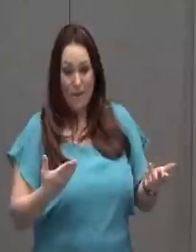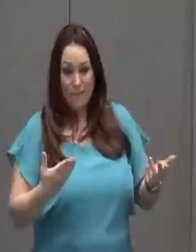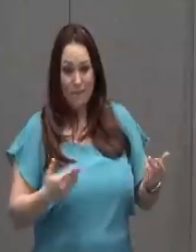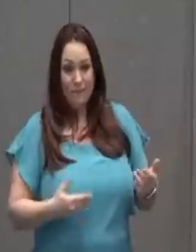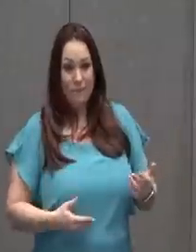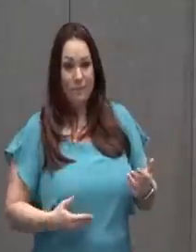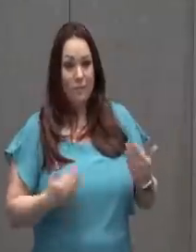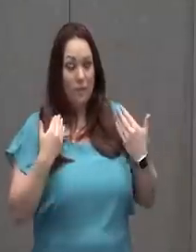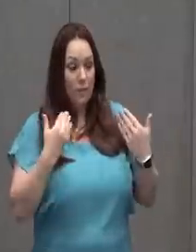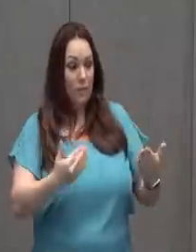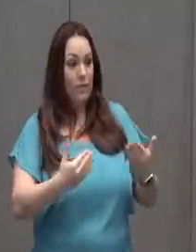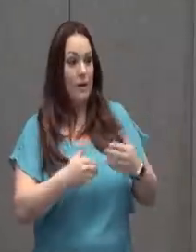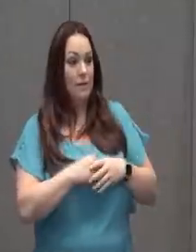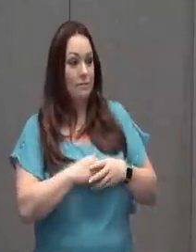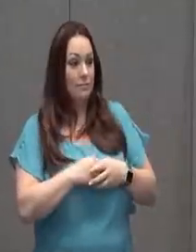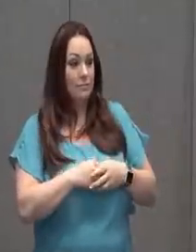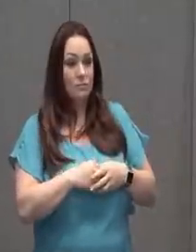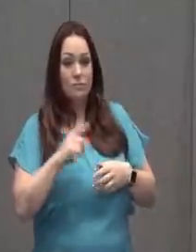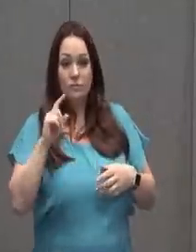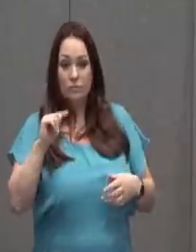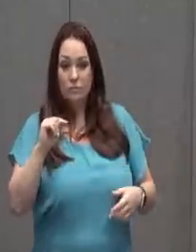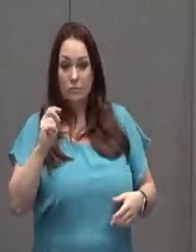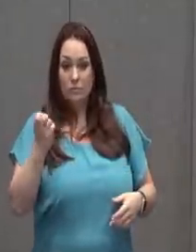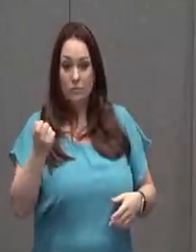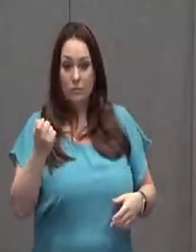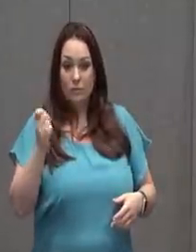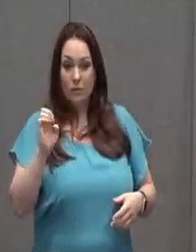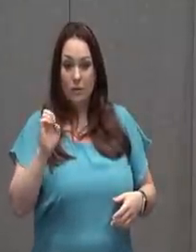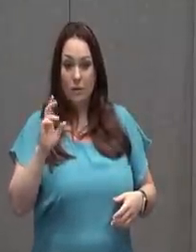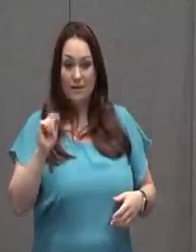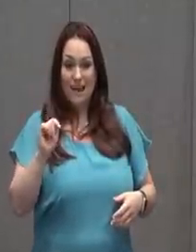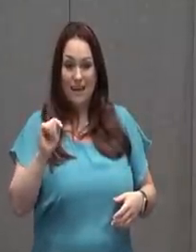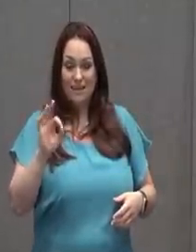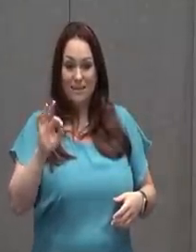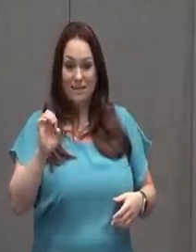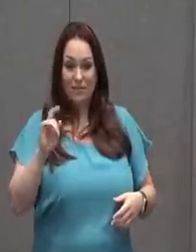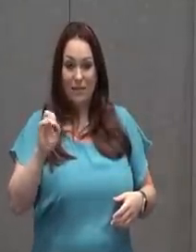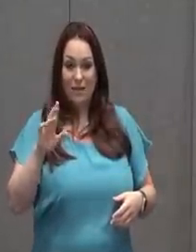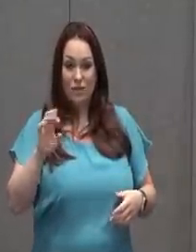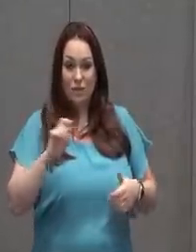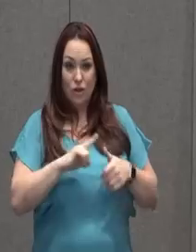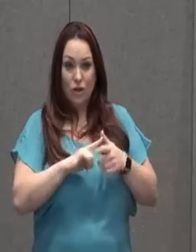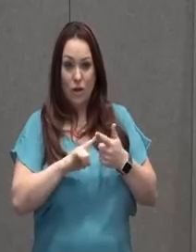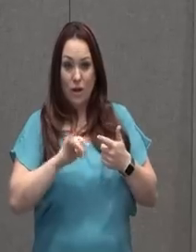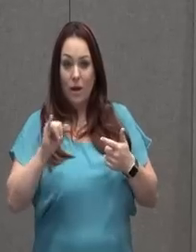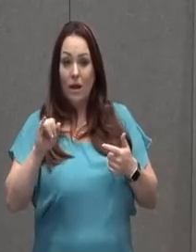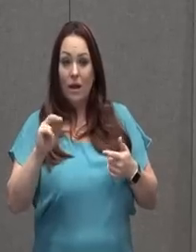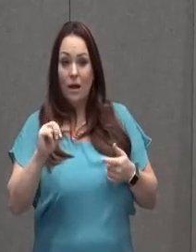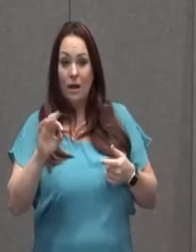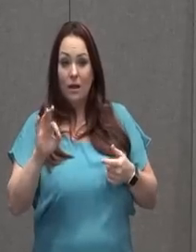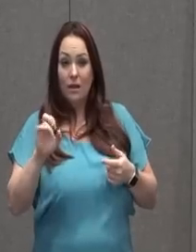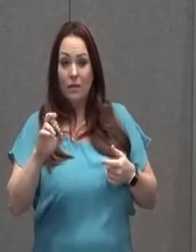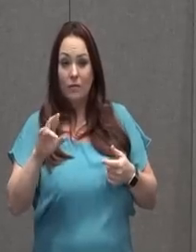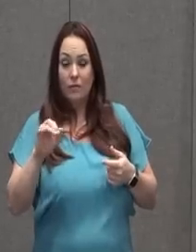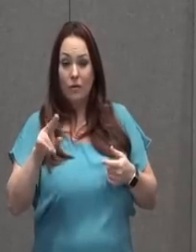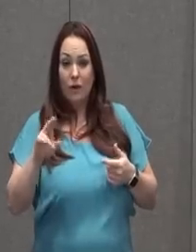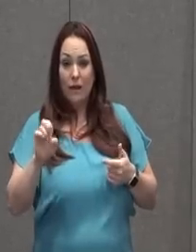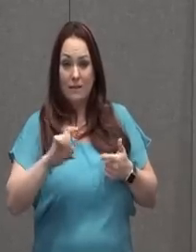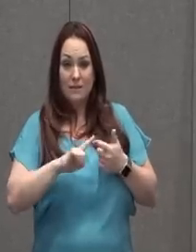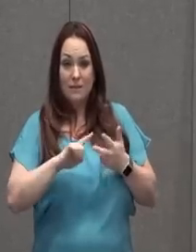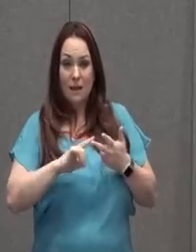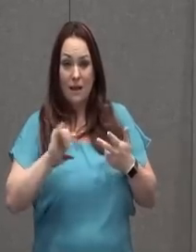to dive deep into text feature, inference, influence,